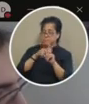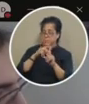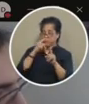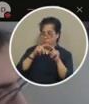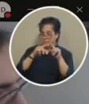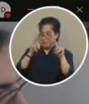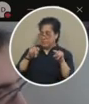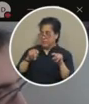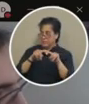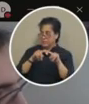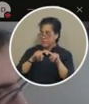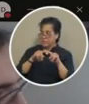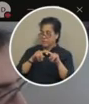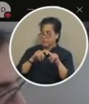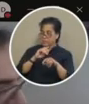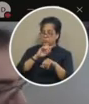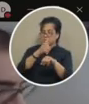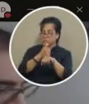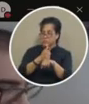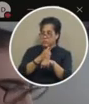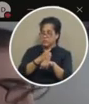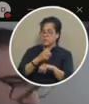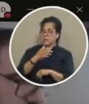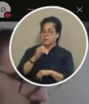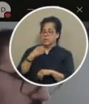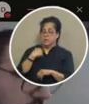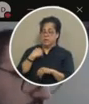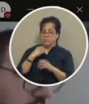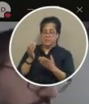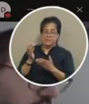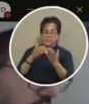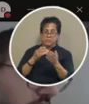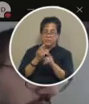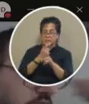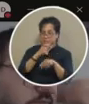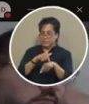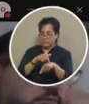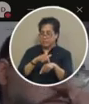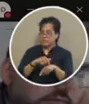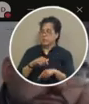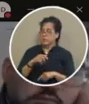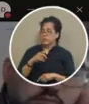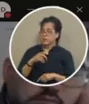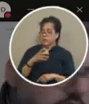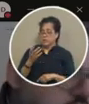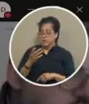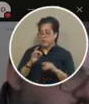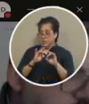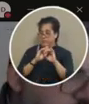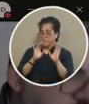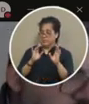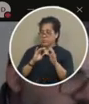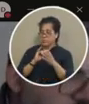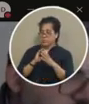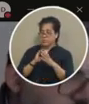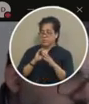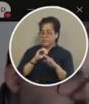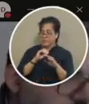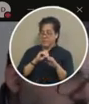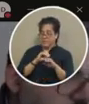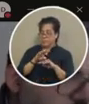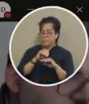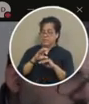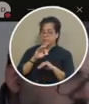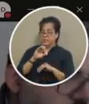signage to be able to install it and have it delivered on time. Obviously, with the impacts that we're having related